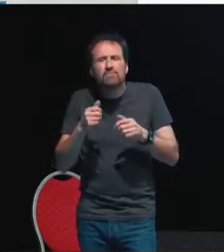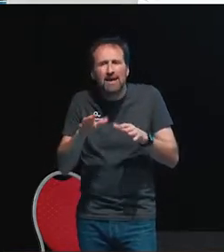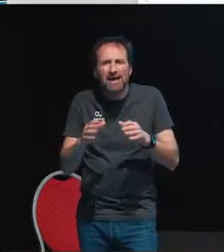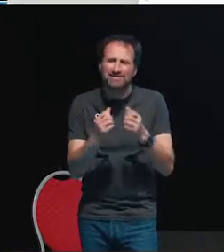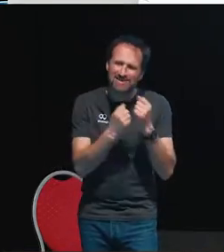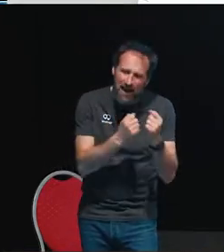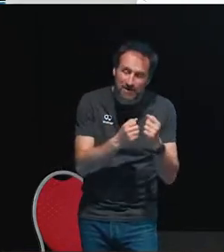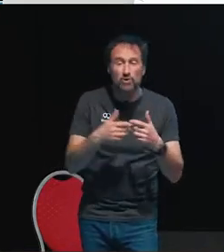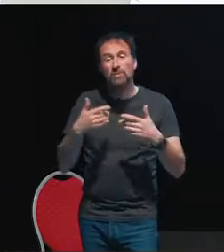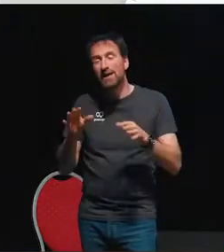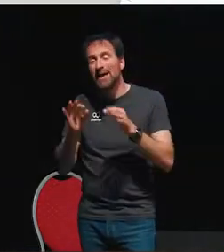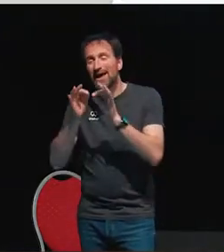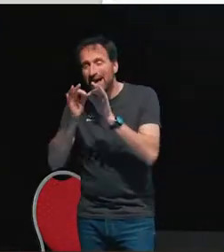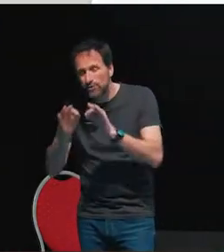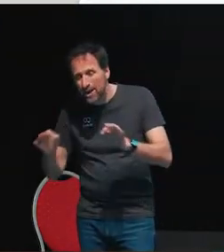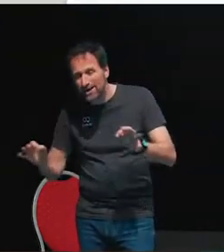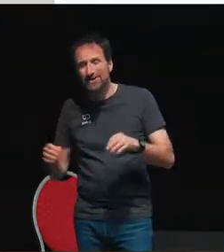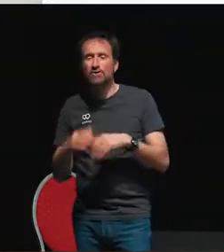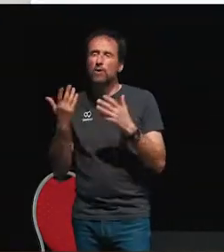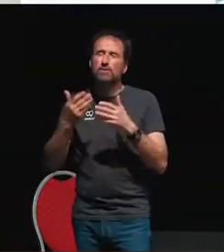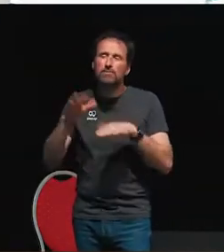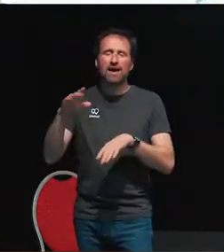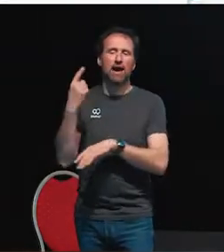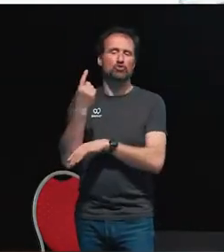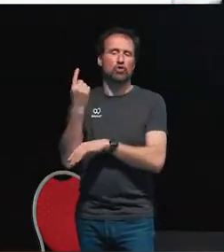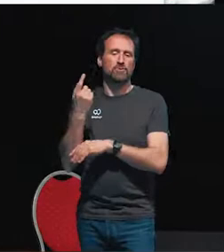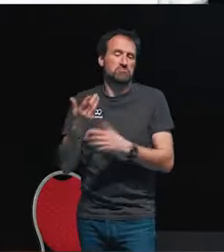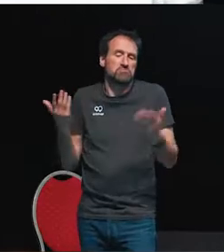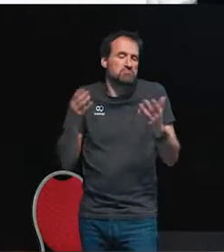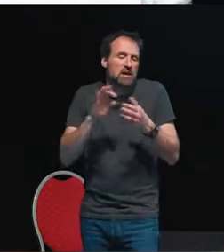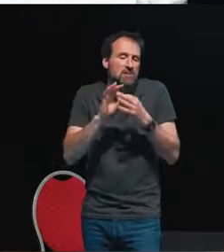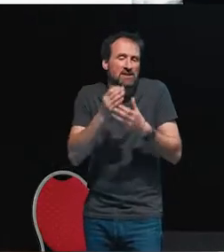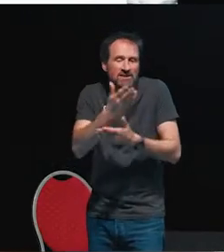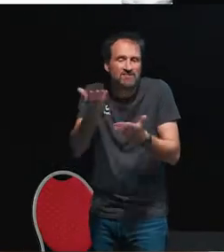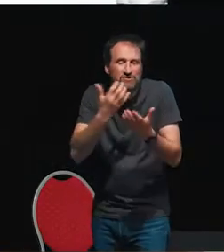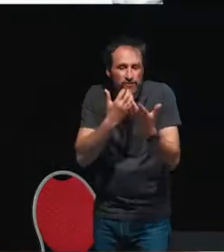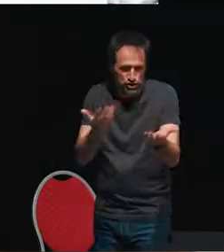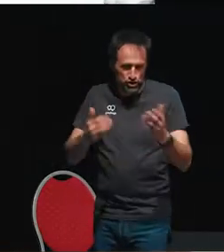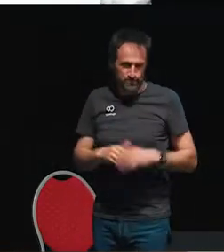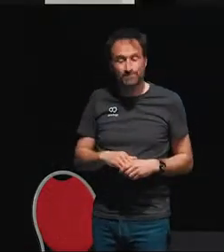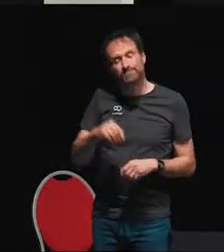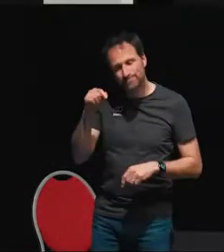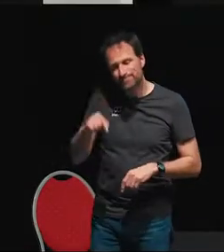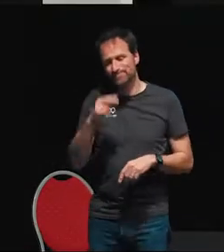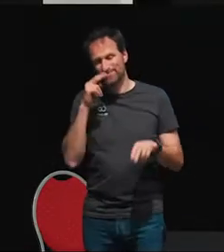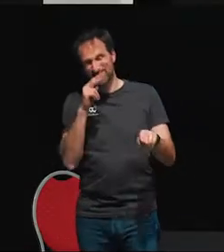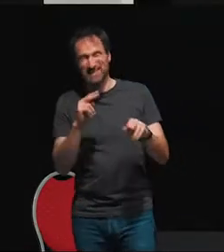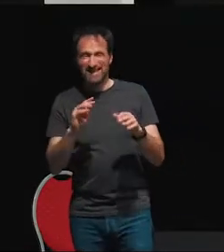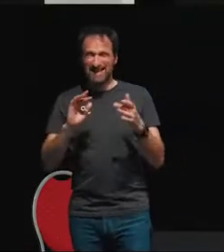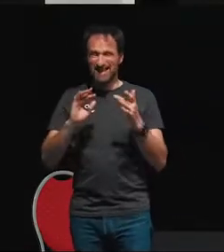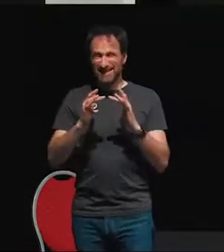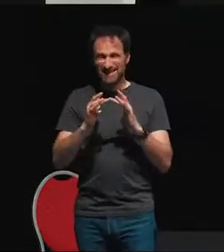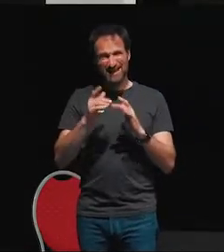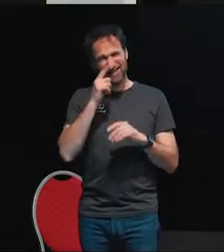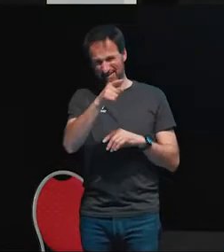so let's have a quick look back at our deployments internets please if anybody is on the speaker